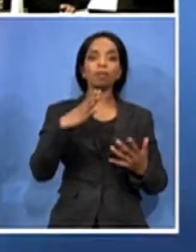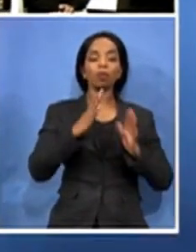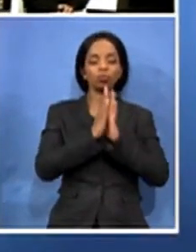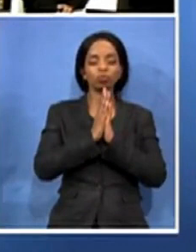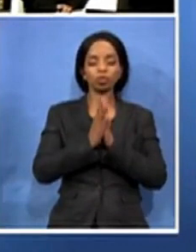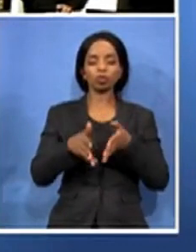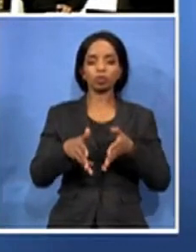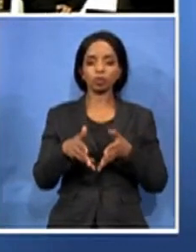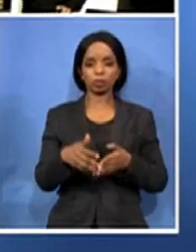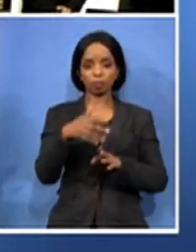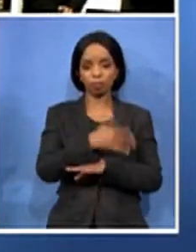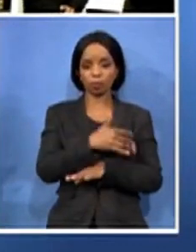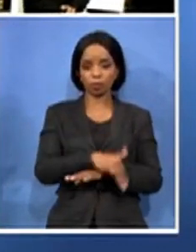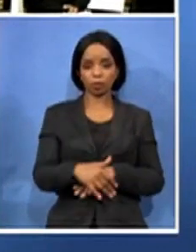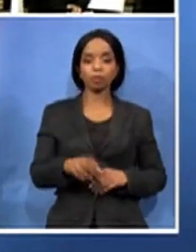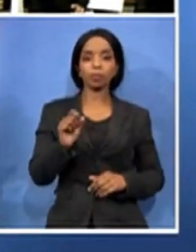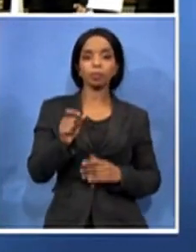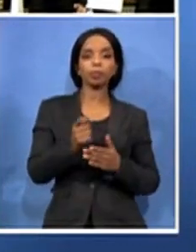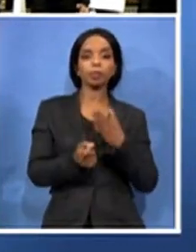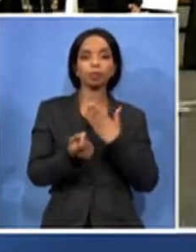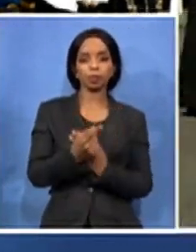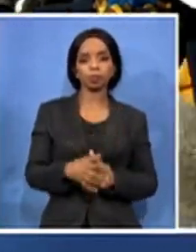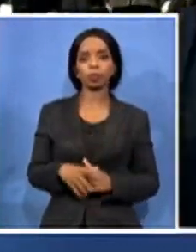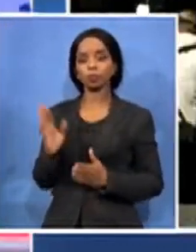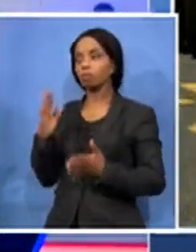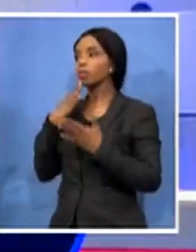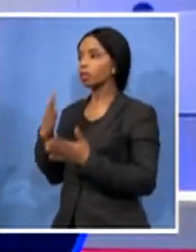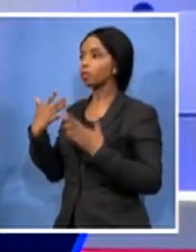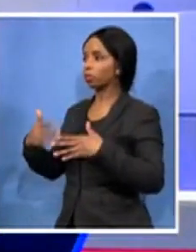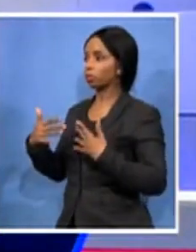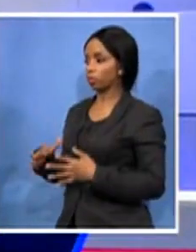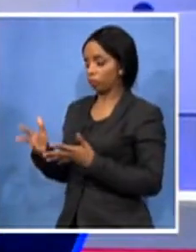Vanessa Puna, live for us in Cape Town. Thank you very much indeed, Vanessa. We'll have much more in a short while. That's a wrap of